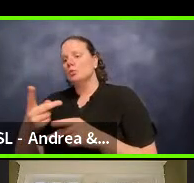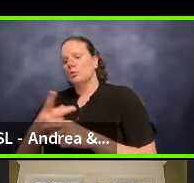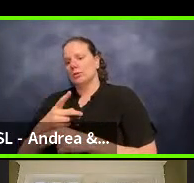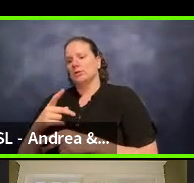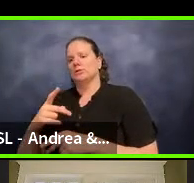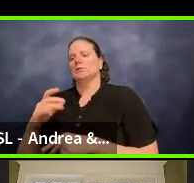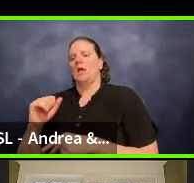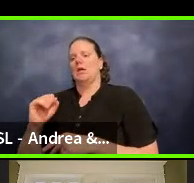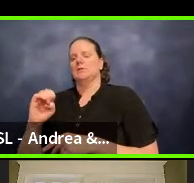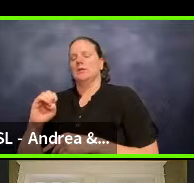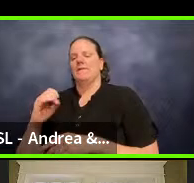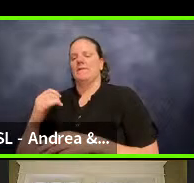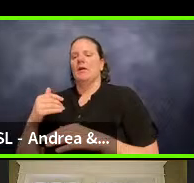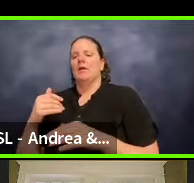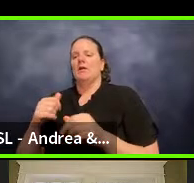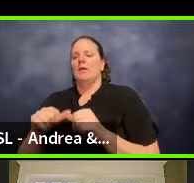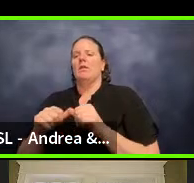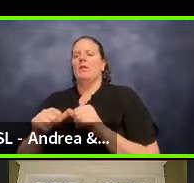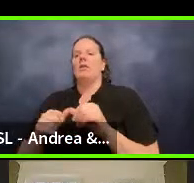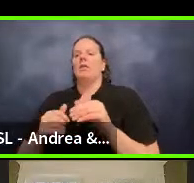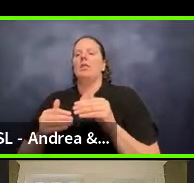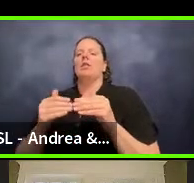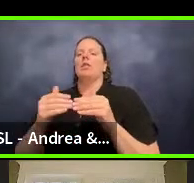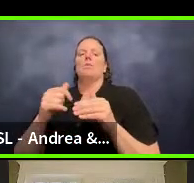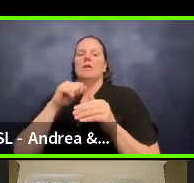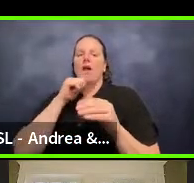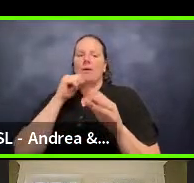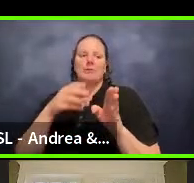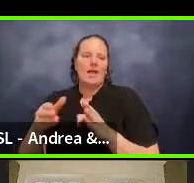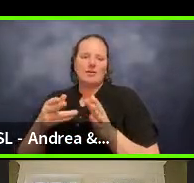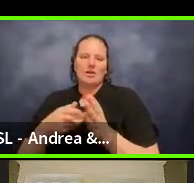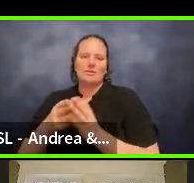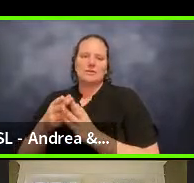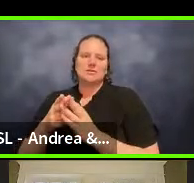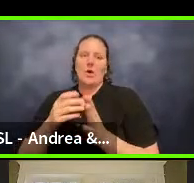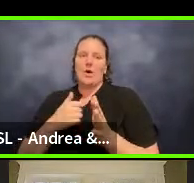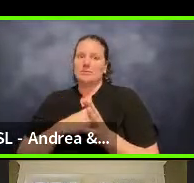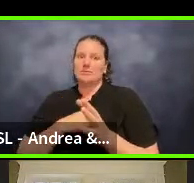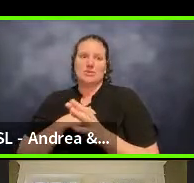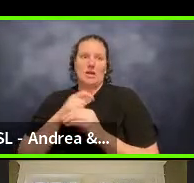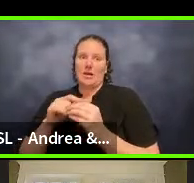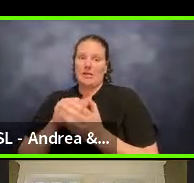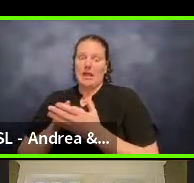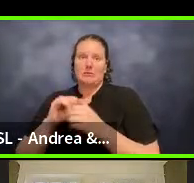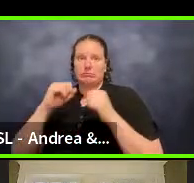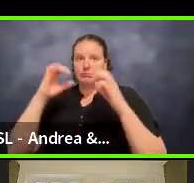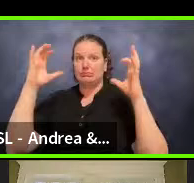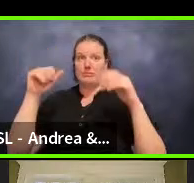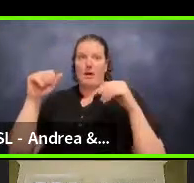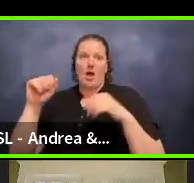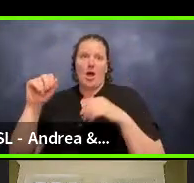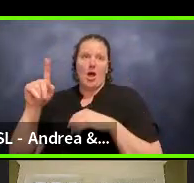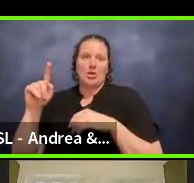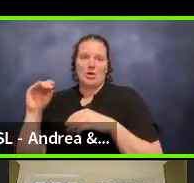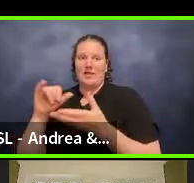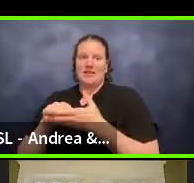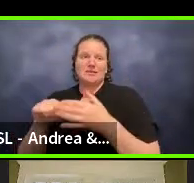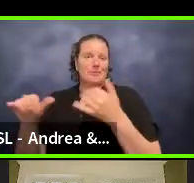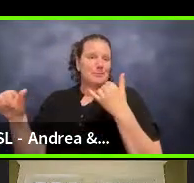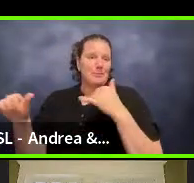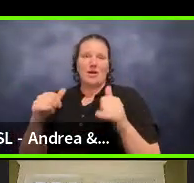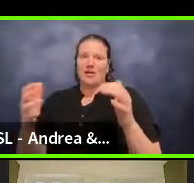inching up, it feels like we aren't really being planful or honest with, oh my gosh, I'm sorry about that. My auto thing, it's a party in here,